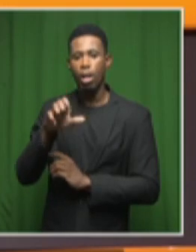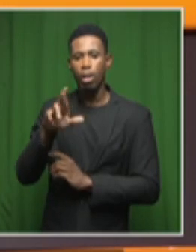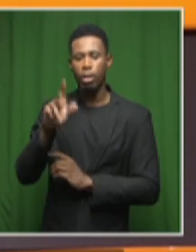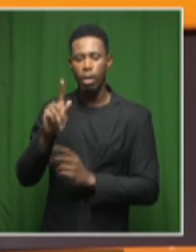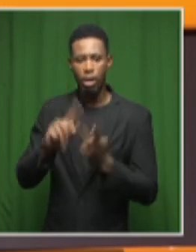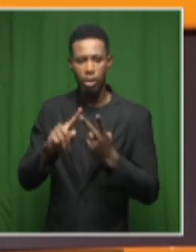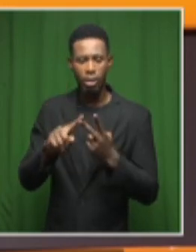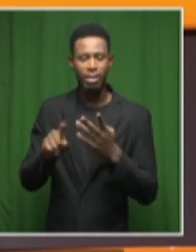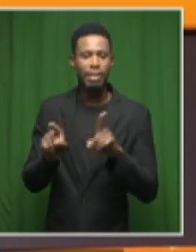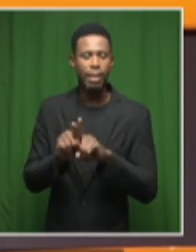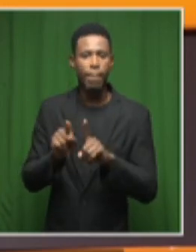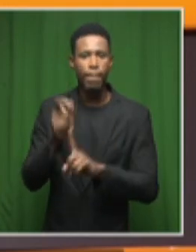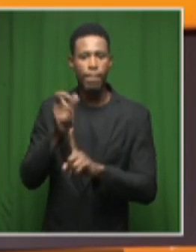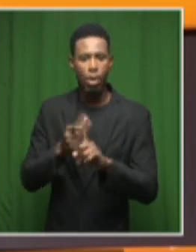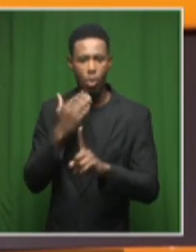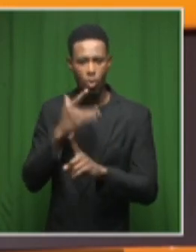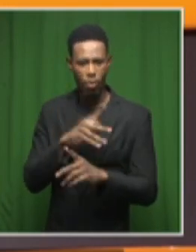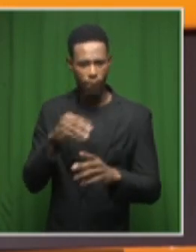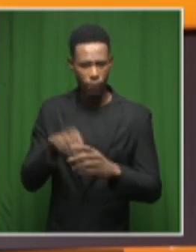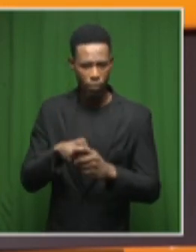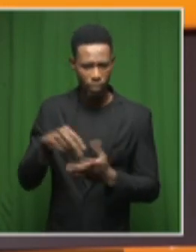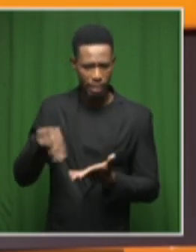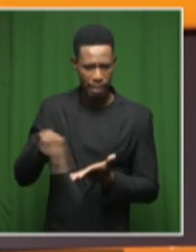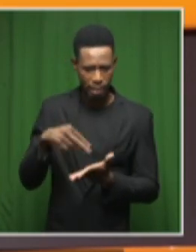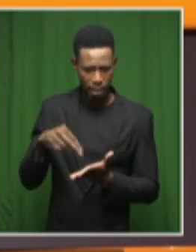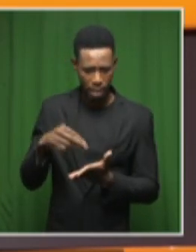well as contemporary artist. I